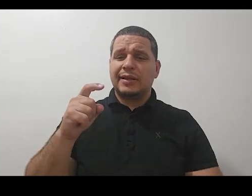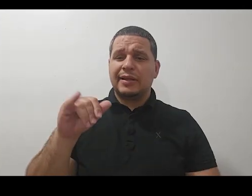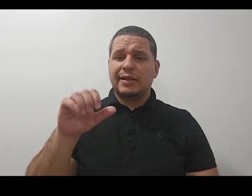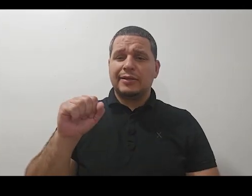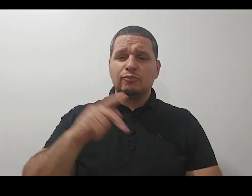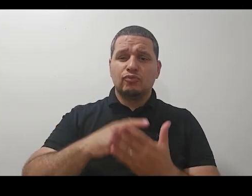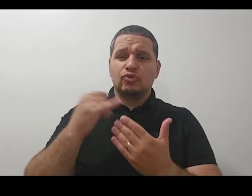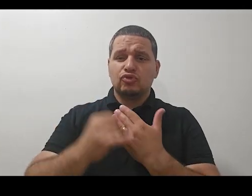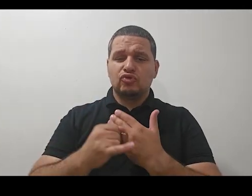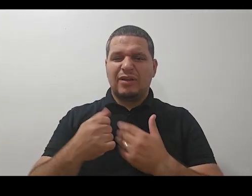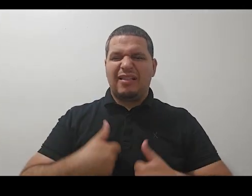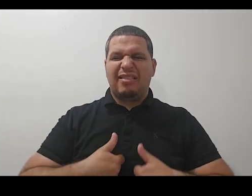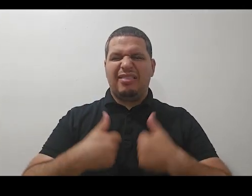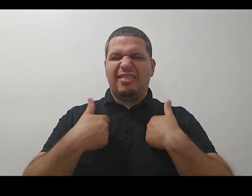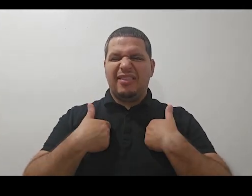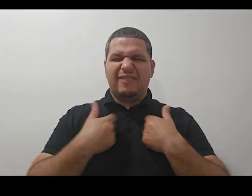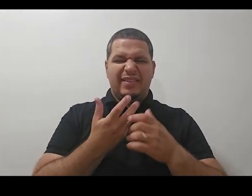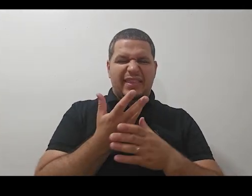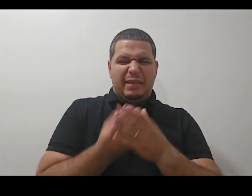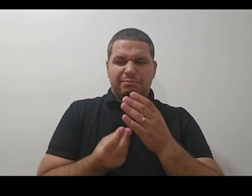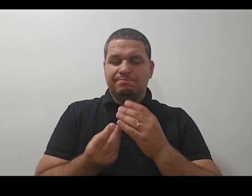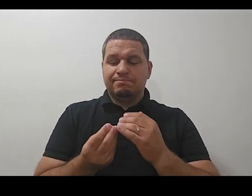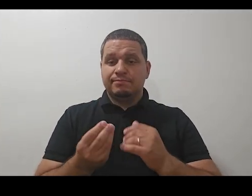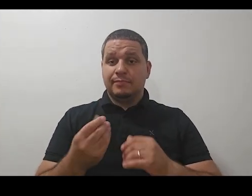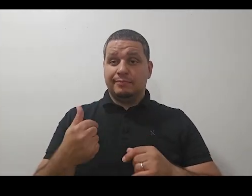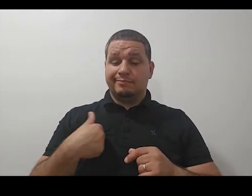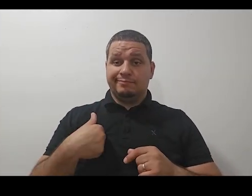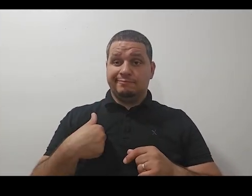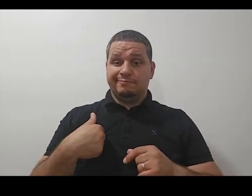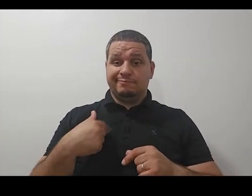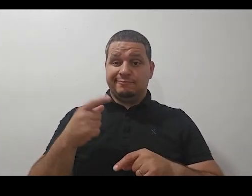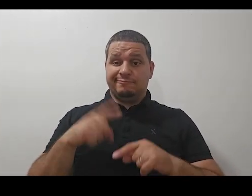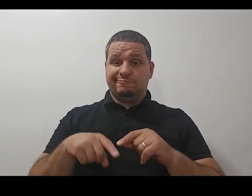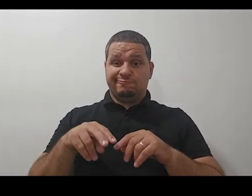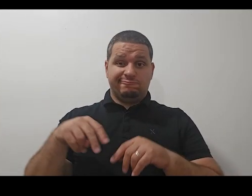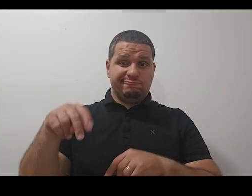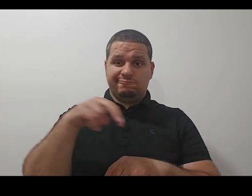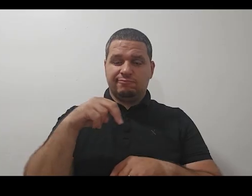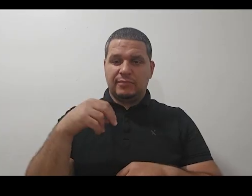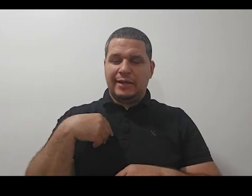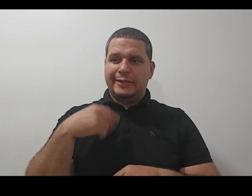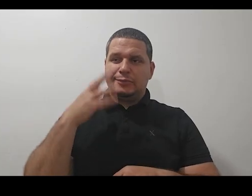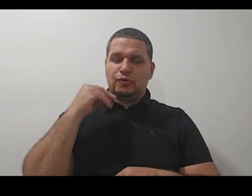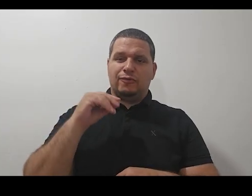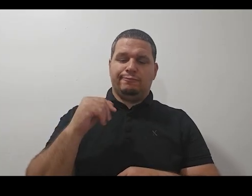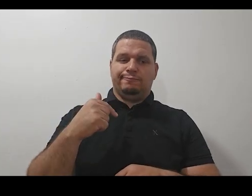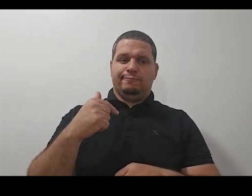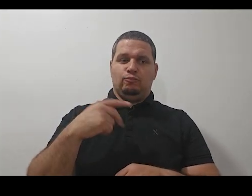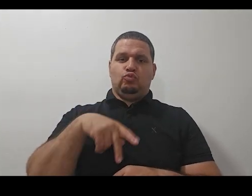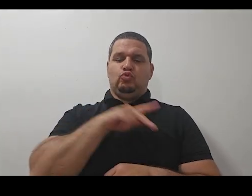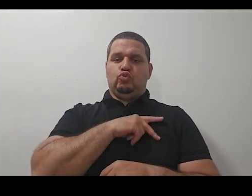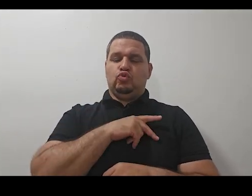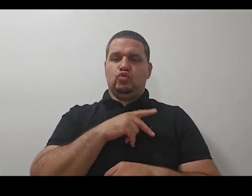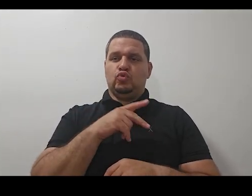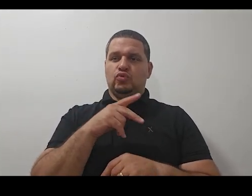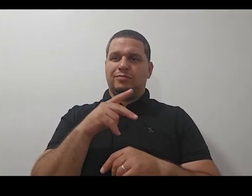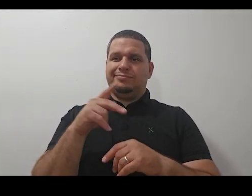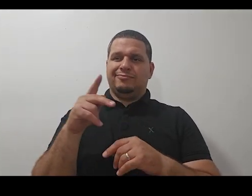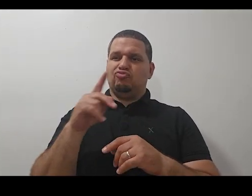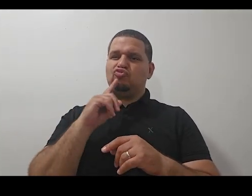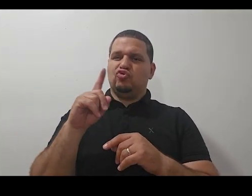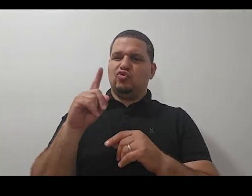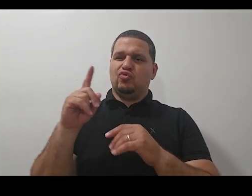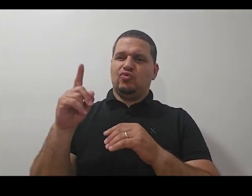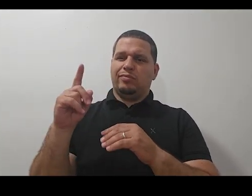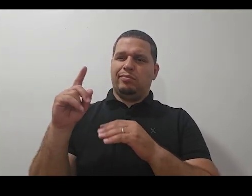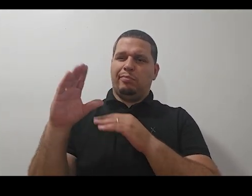a paraplegic, I experienced firsthand the lack of accessible wellness spaces that truly honored the full humanity